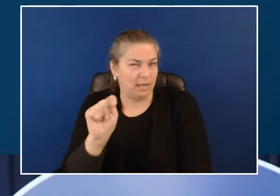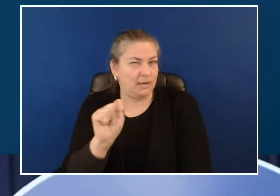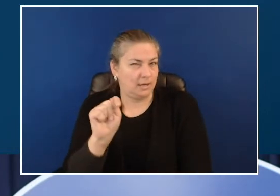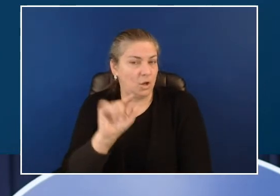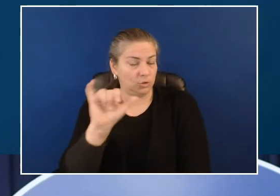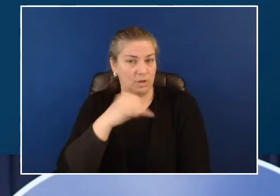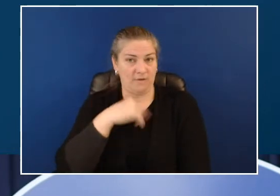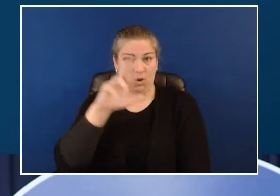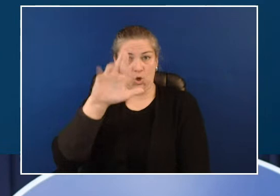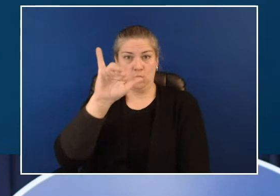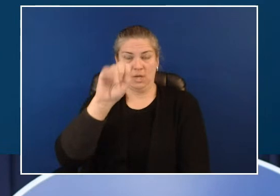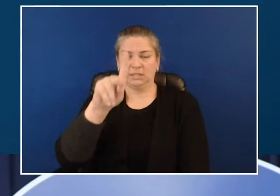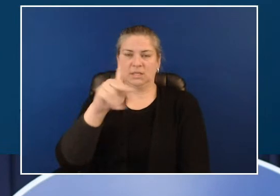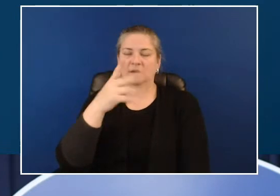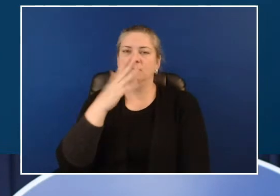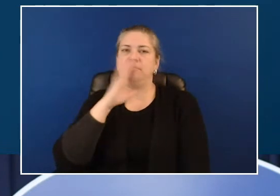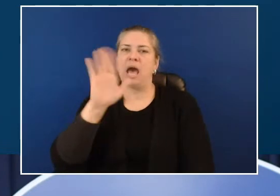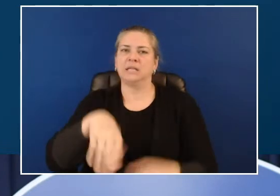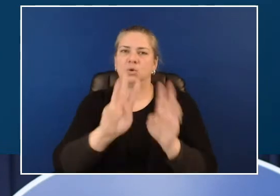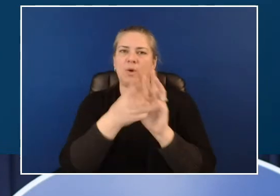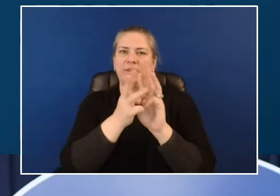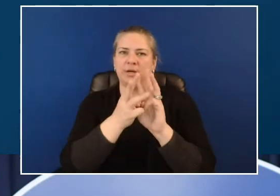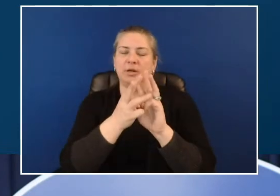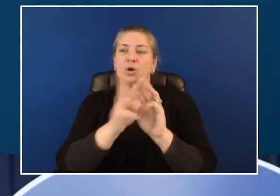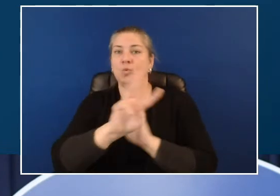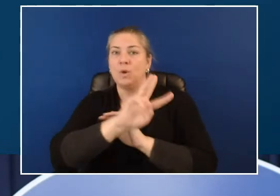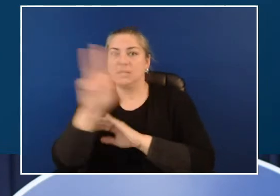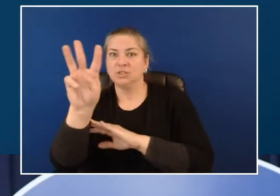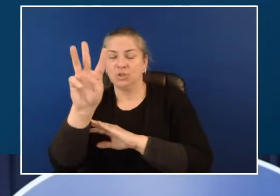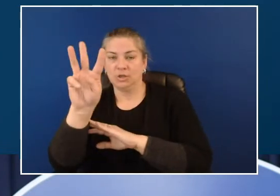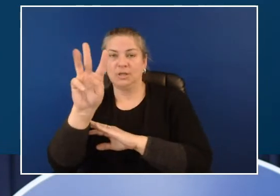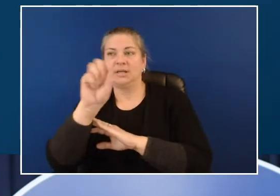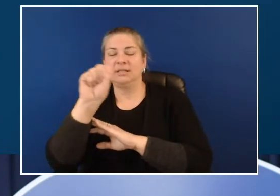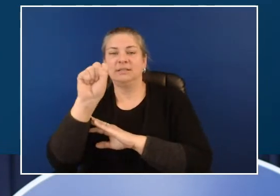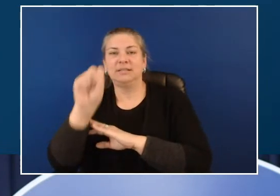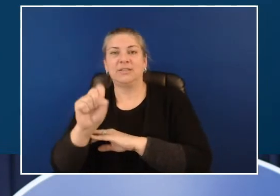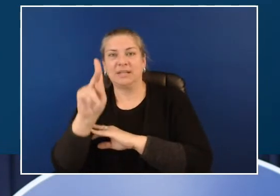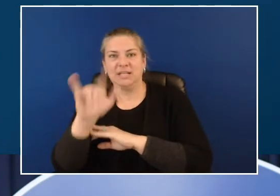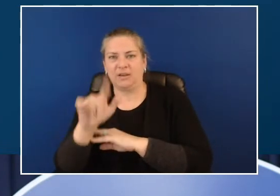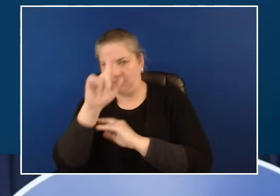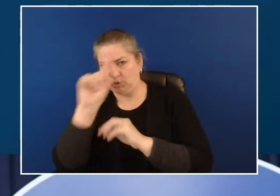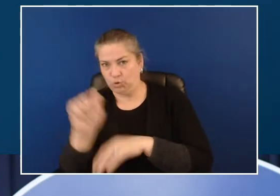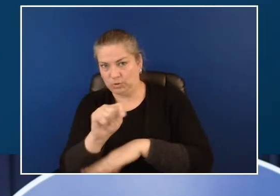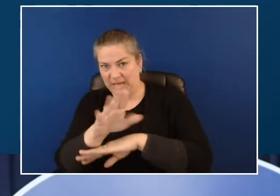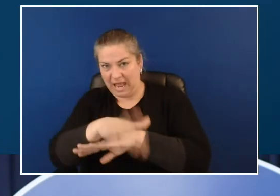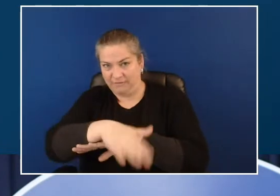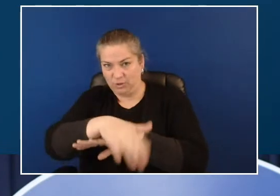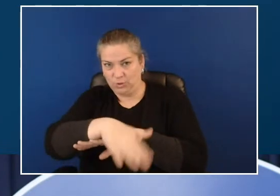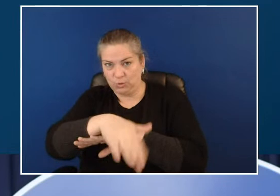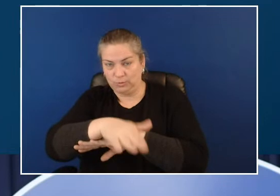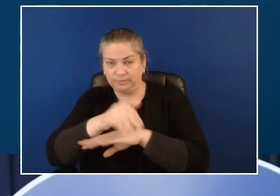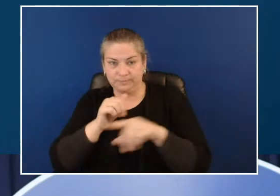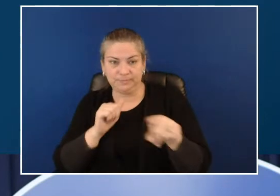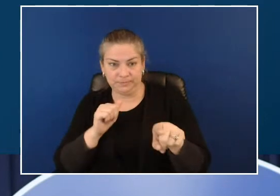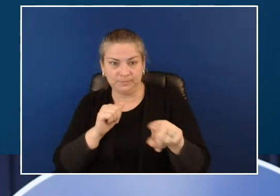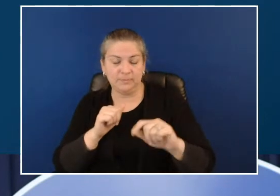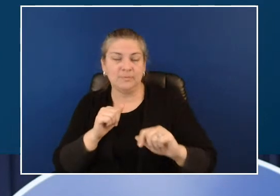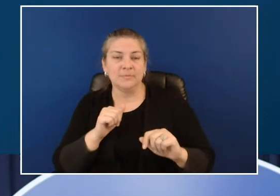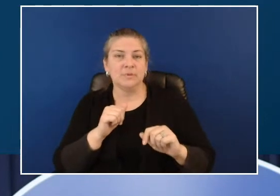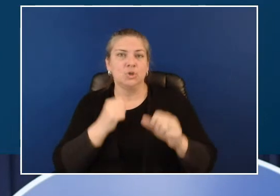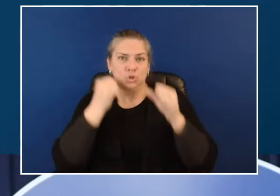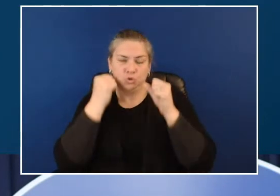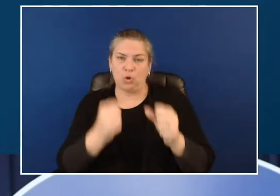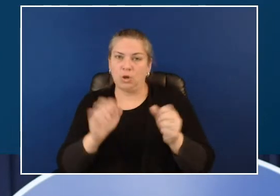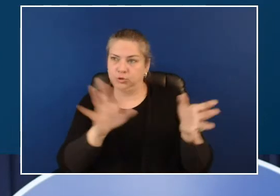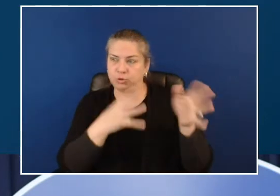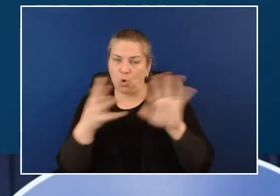severe weather across western and south central Kentucky for Tuesday afternoon, which you see on the screen. A few strong storms are possible, with